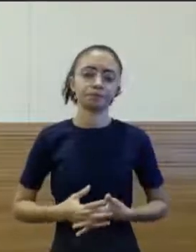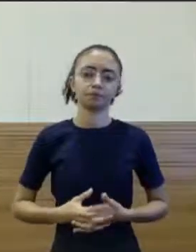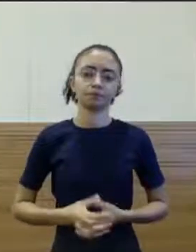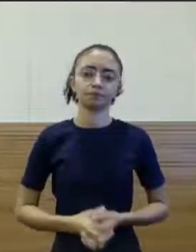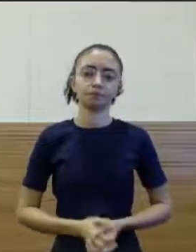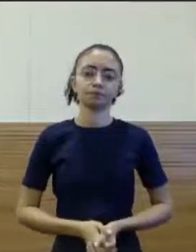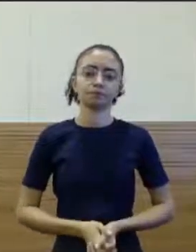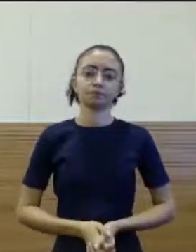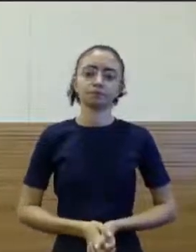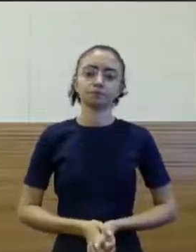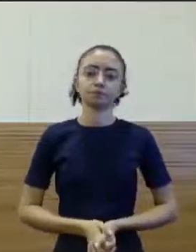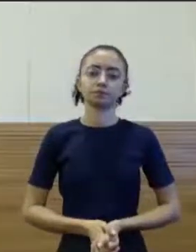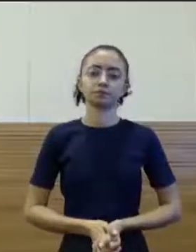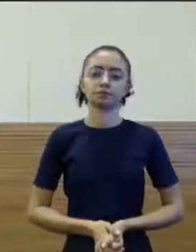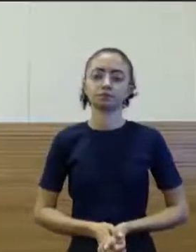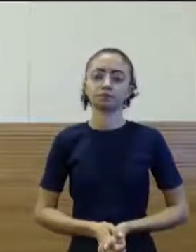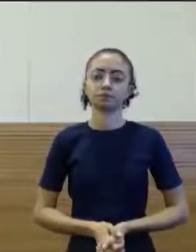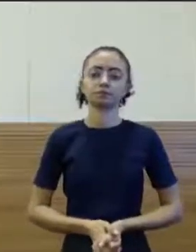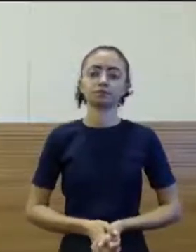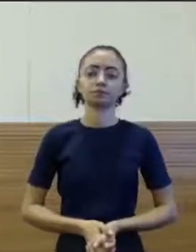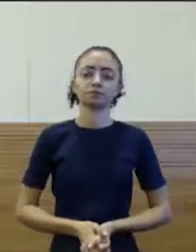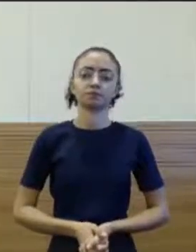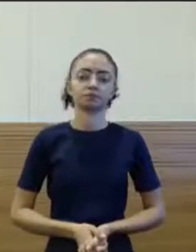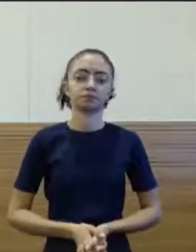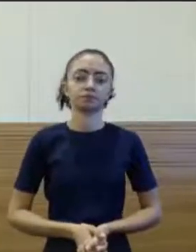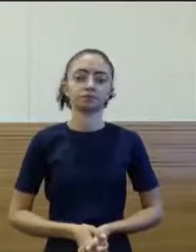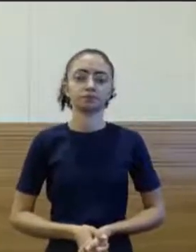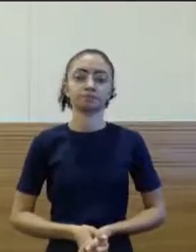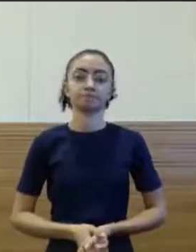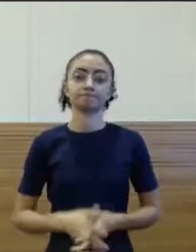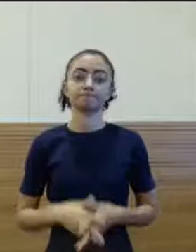Bueno, la tecnología nunca me acompaña, parece.